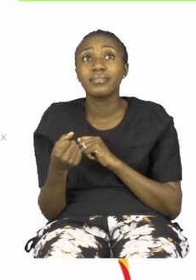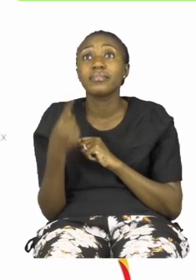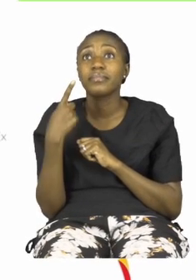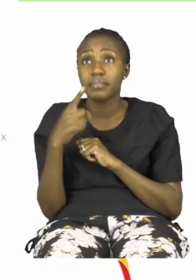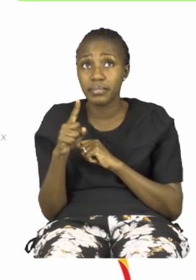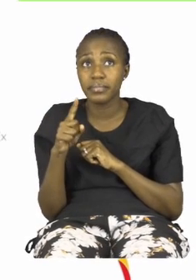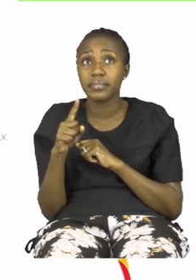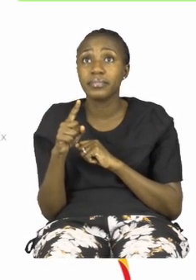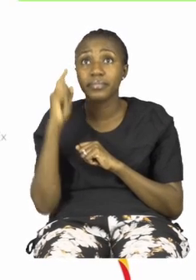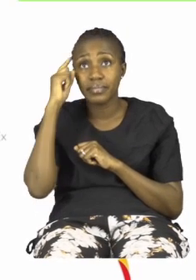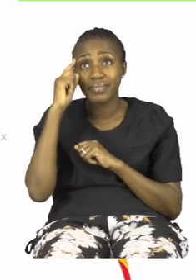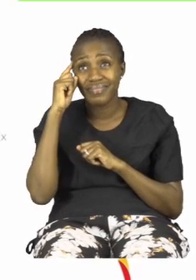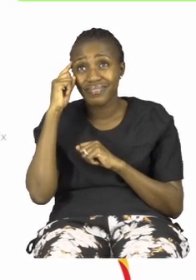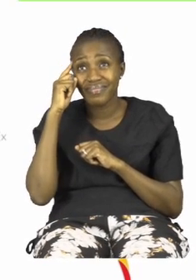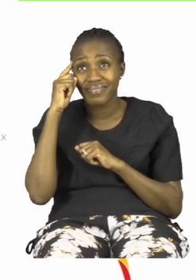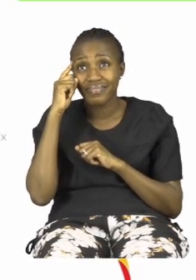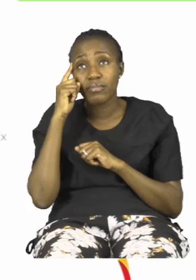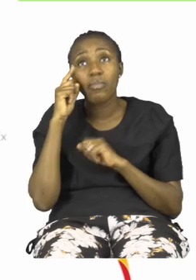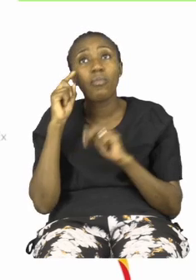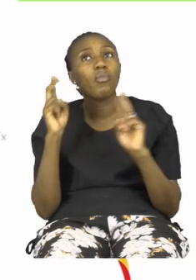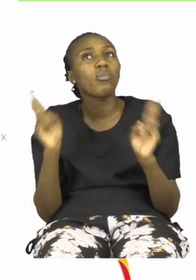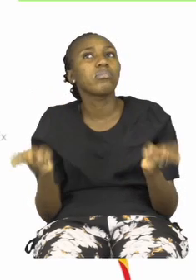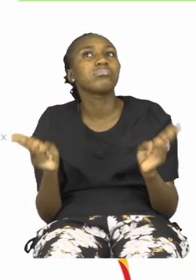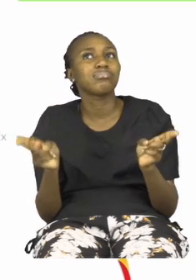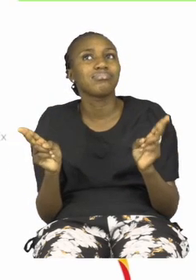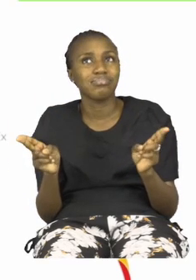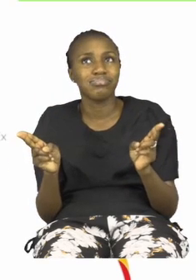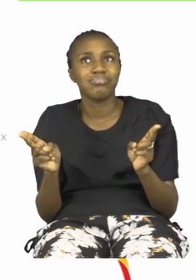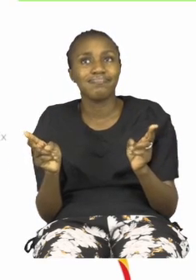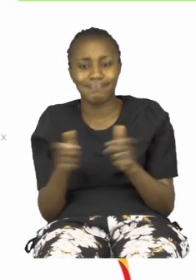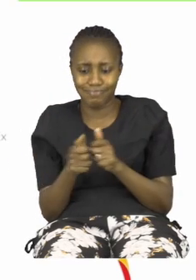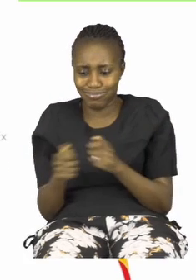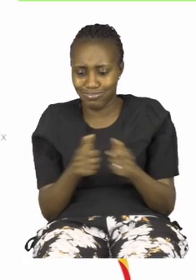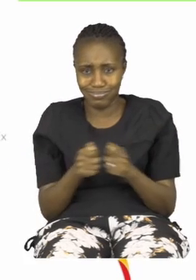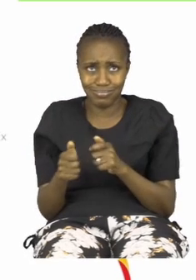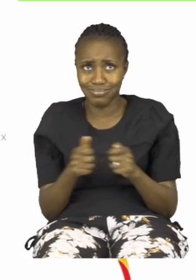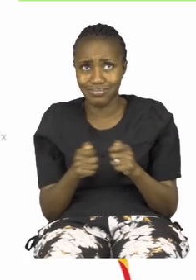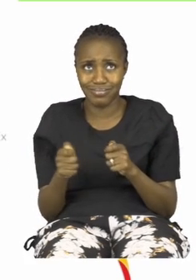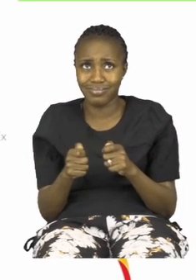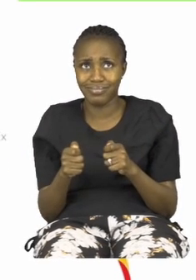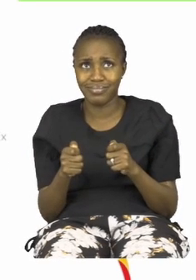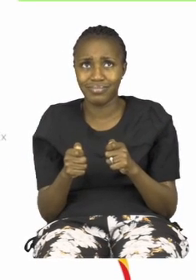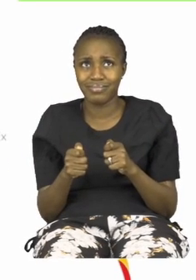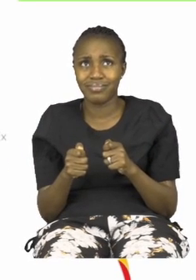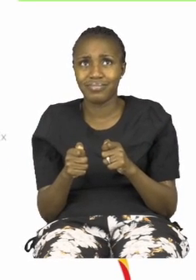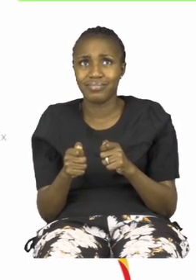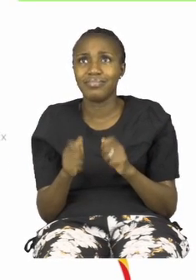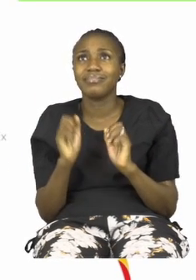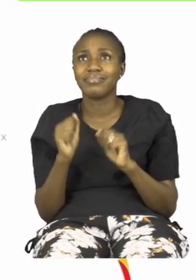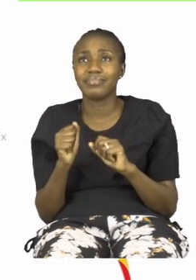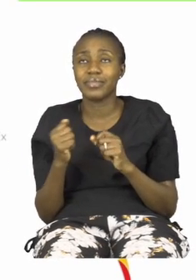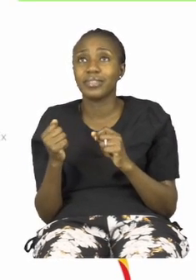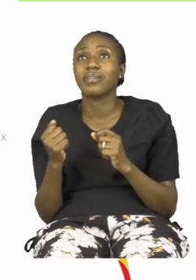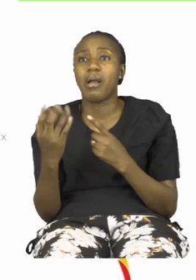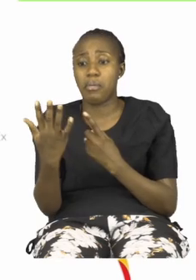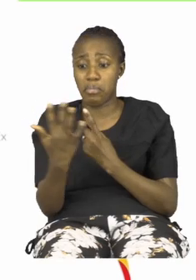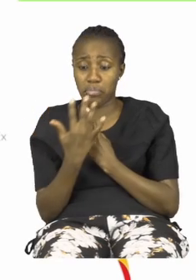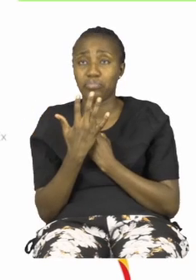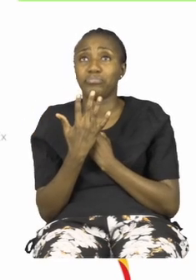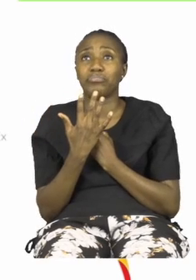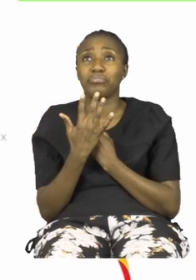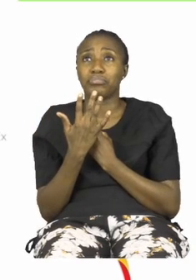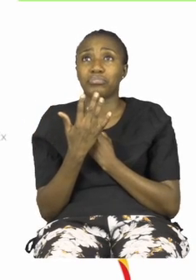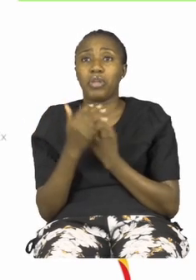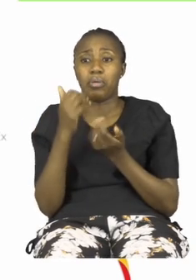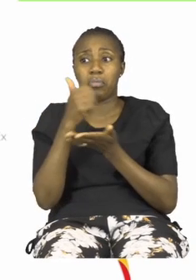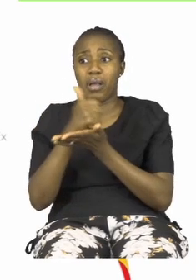that there's a difference between just a normal gamer, which you can say influences that stereotype whereby they just sit around and just